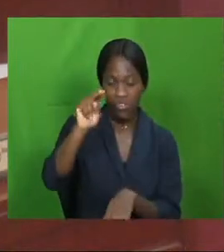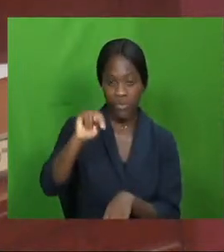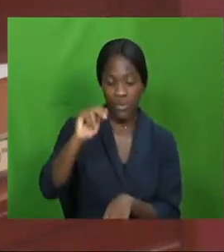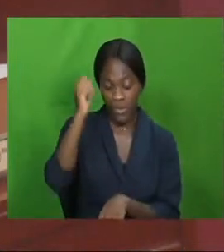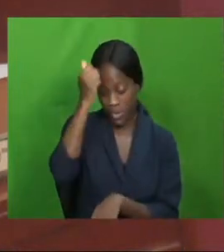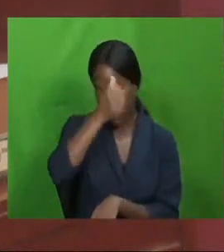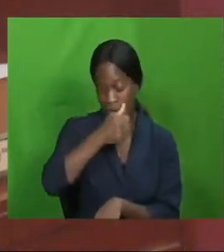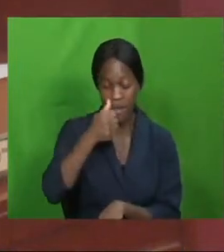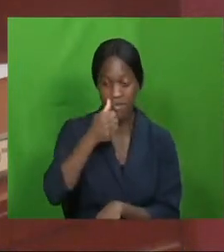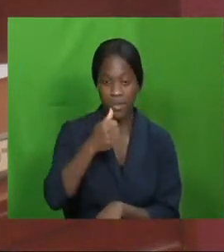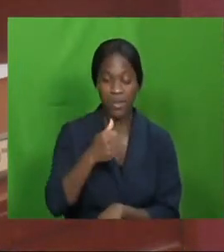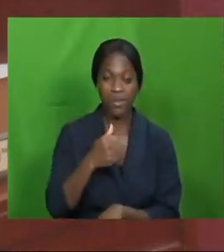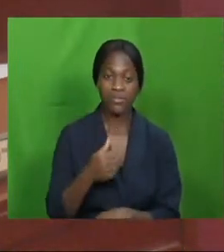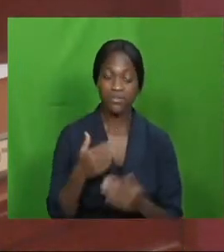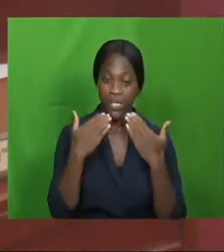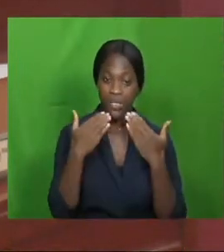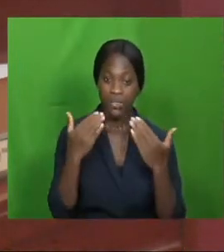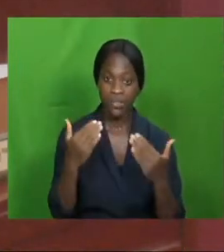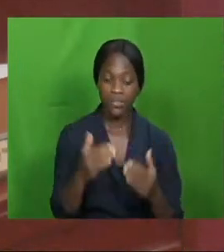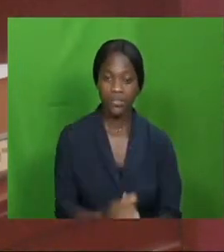move. I thank you, Mr. Speaker.